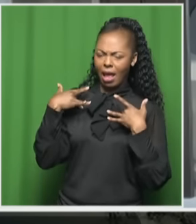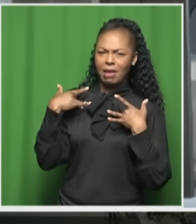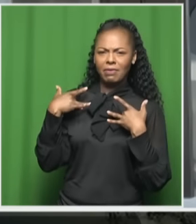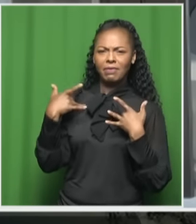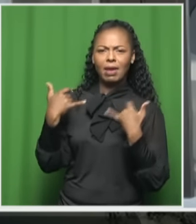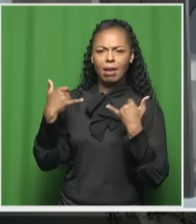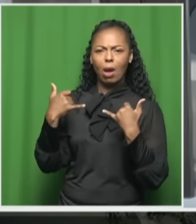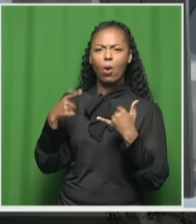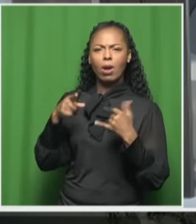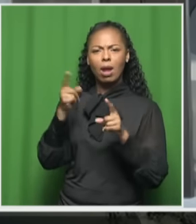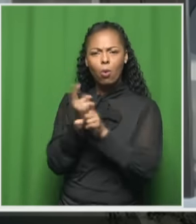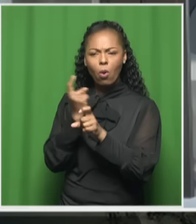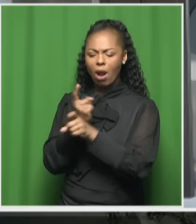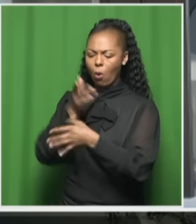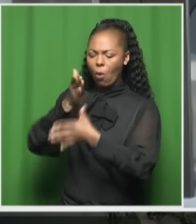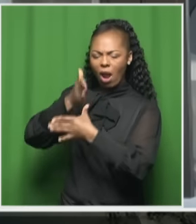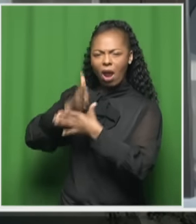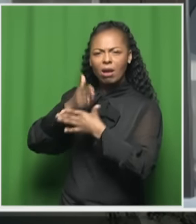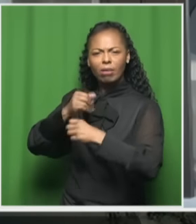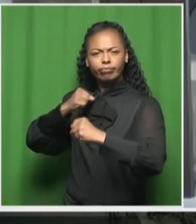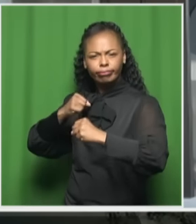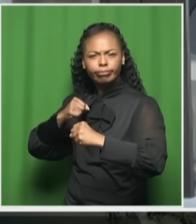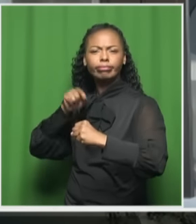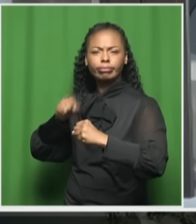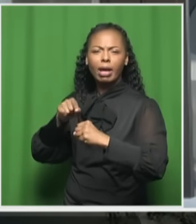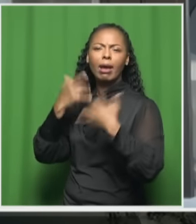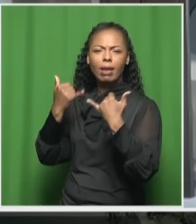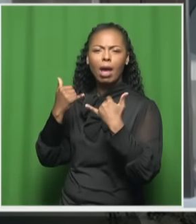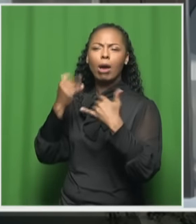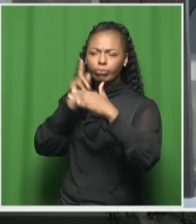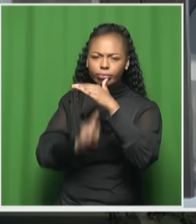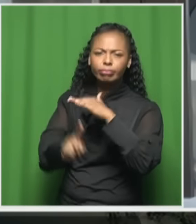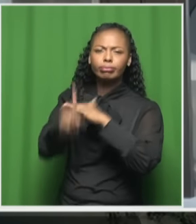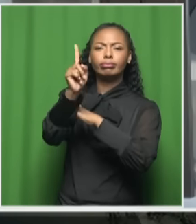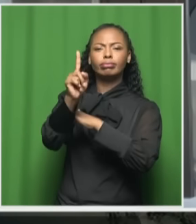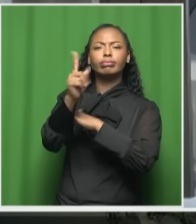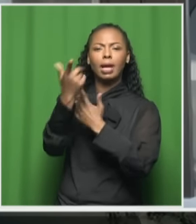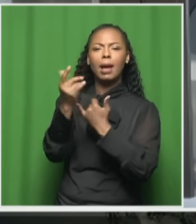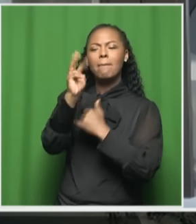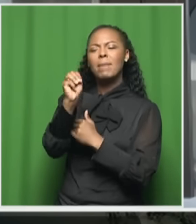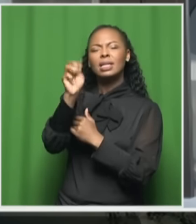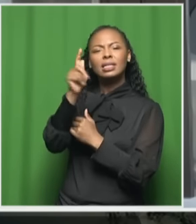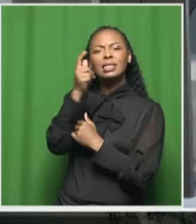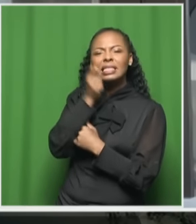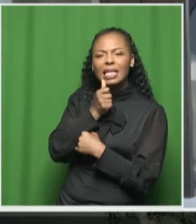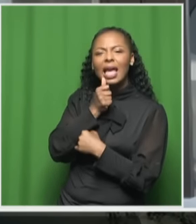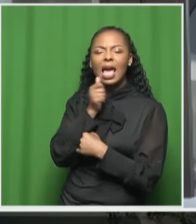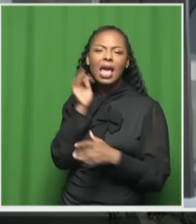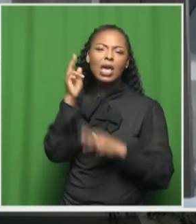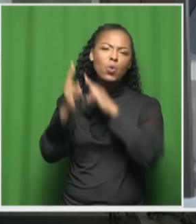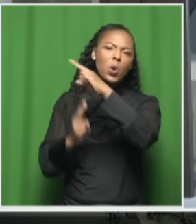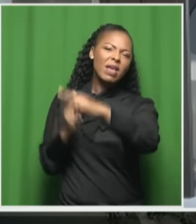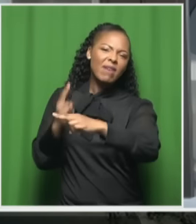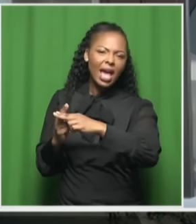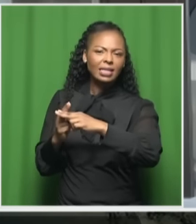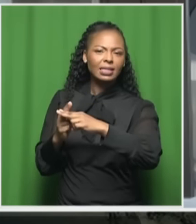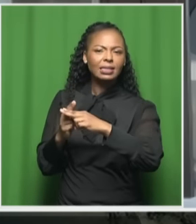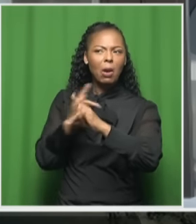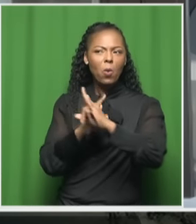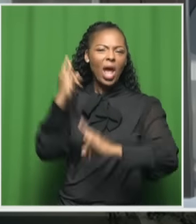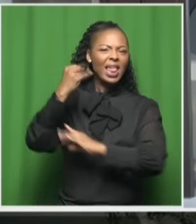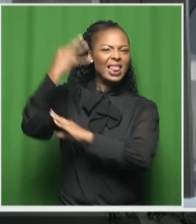age of 13 years old to going and entering Mr. Universe and getting third position, and then